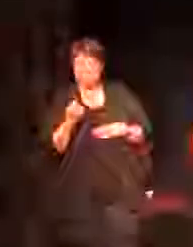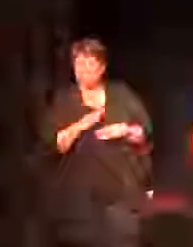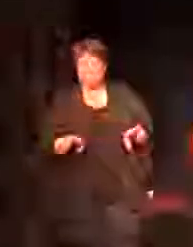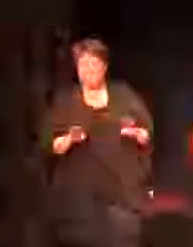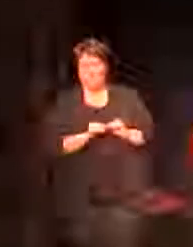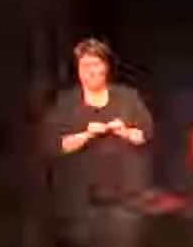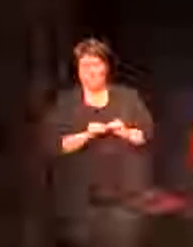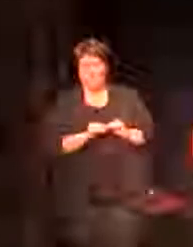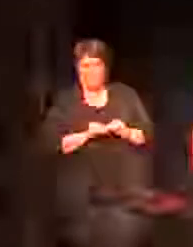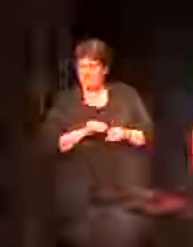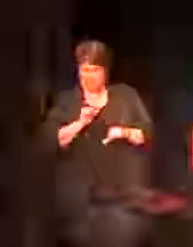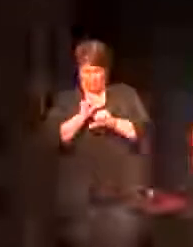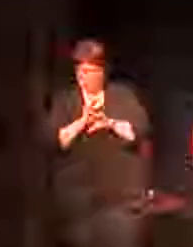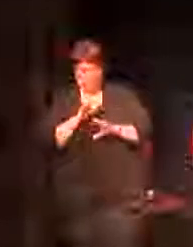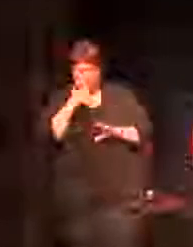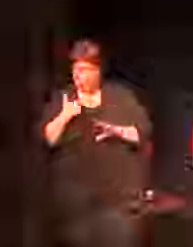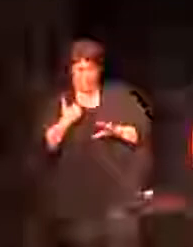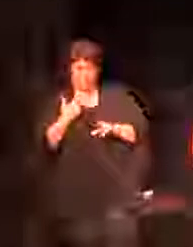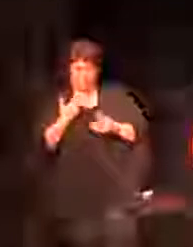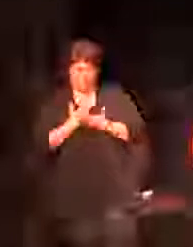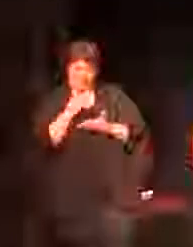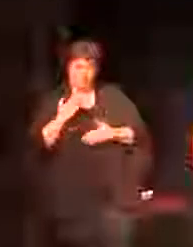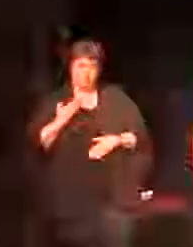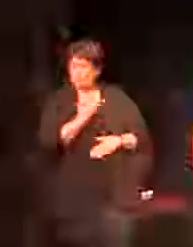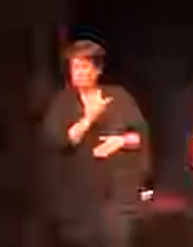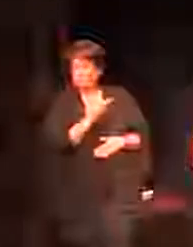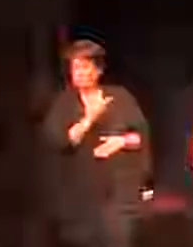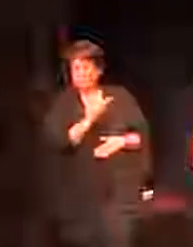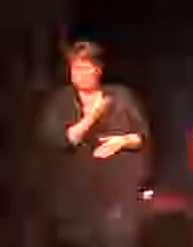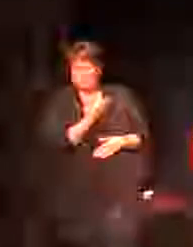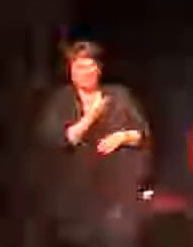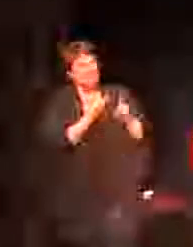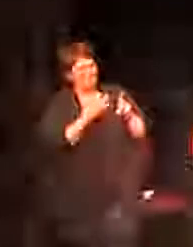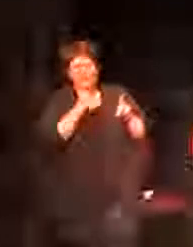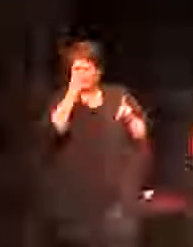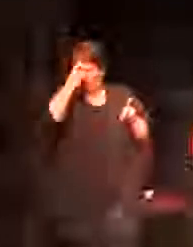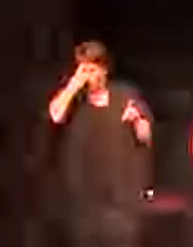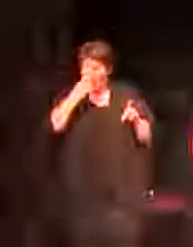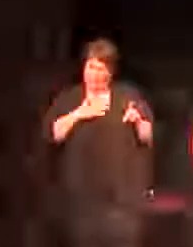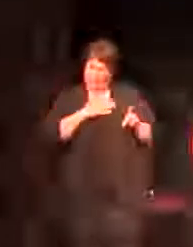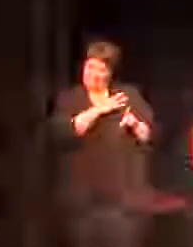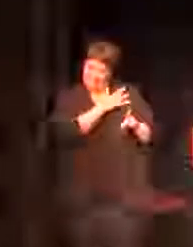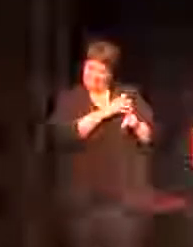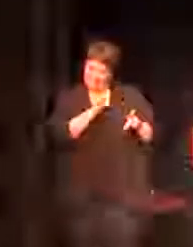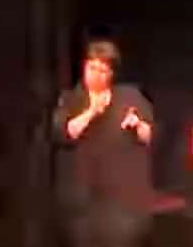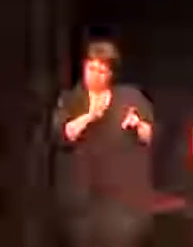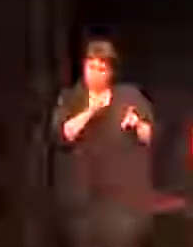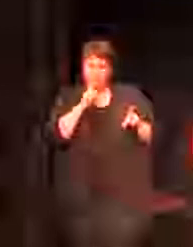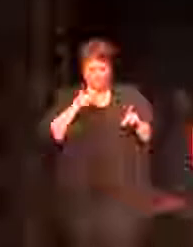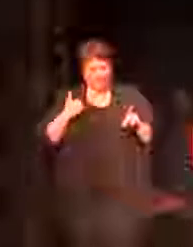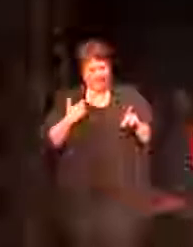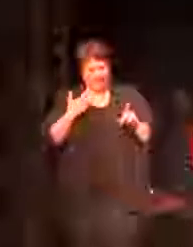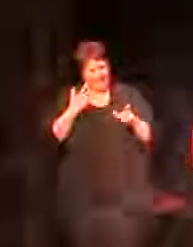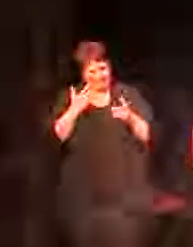We as workers still don't have the right to sue our employers when we get hurt, but yet the employers, at least in my province, still have the right to appeal